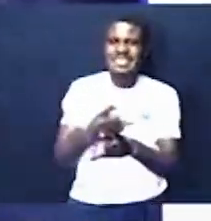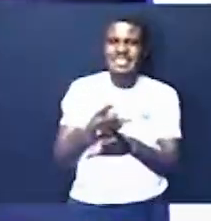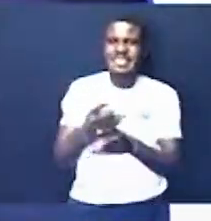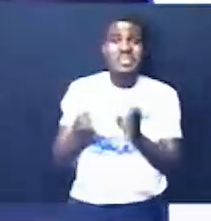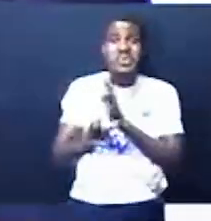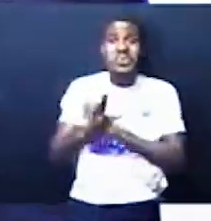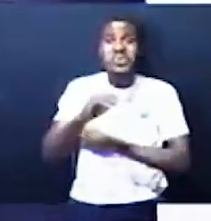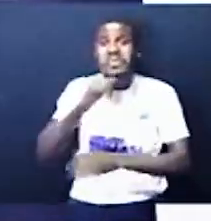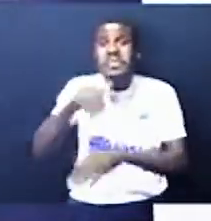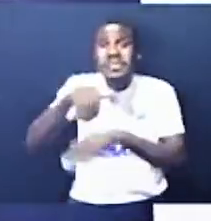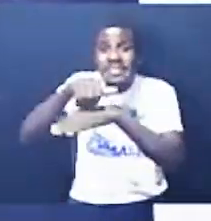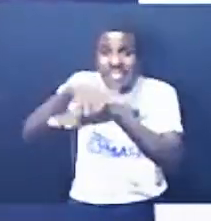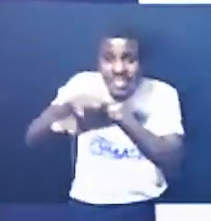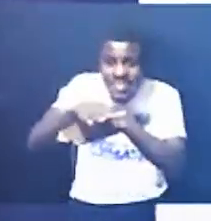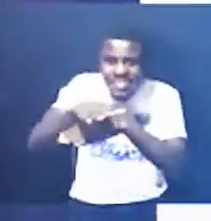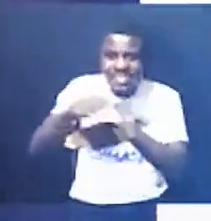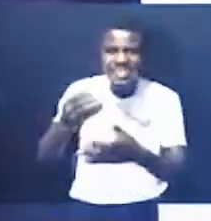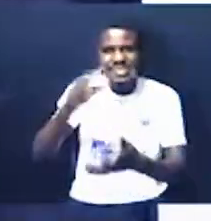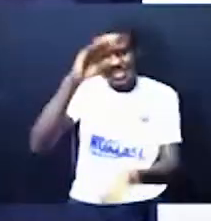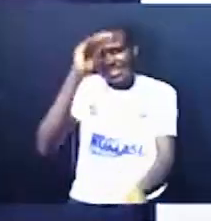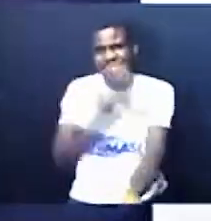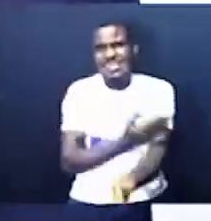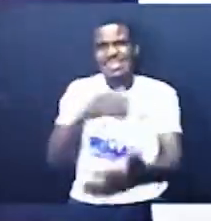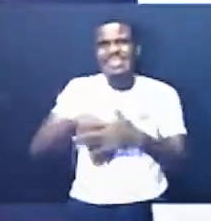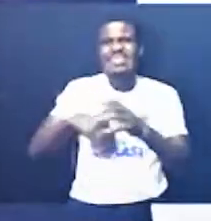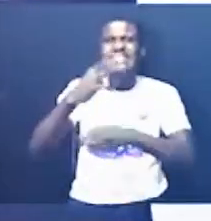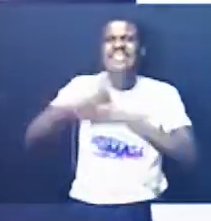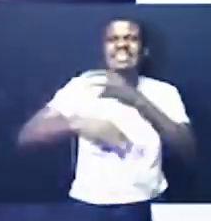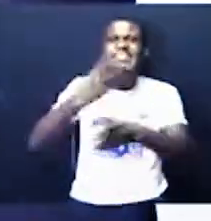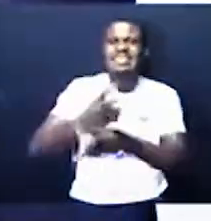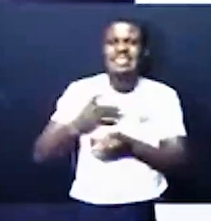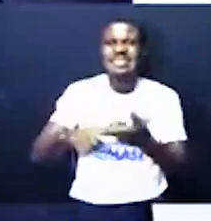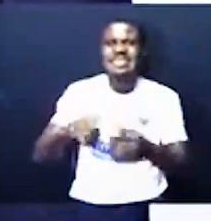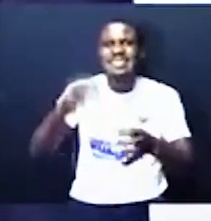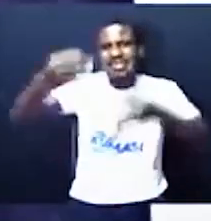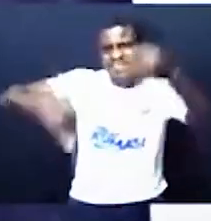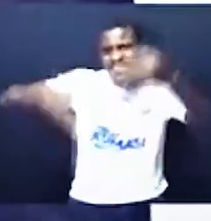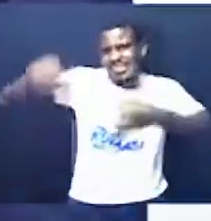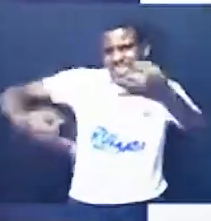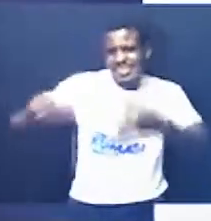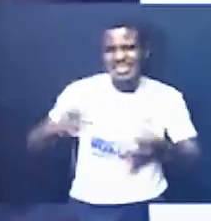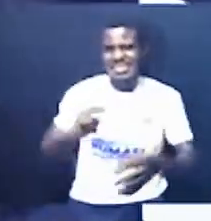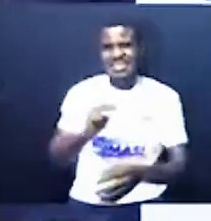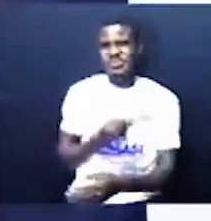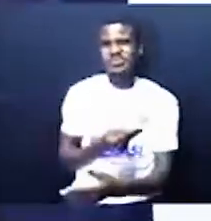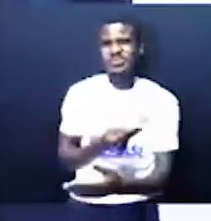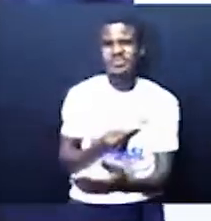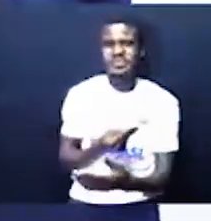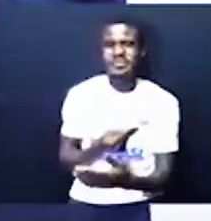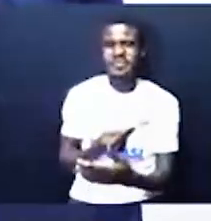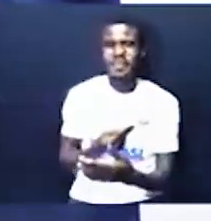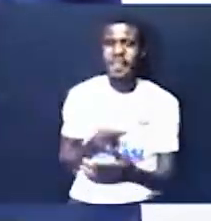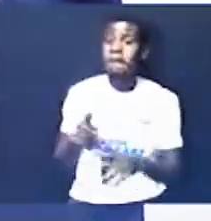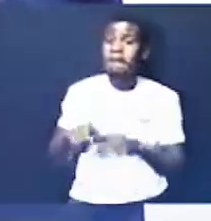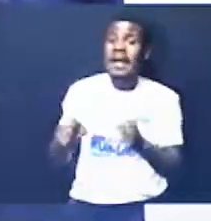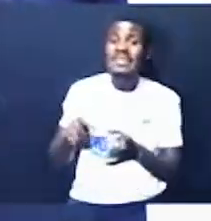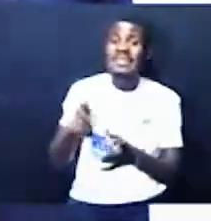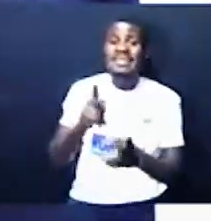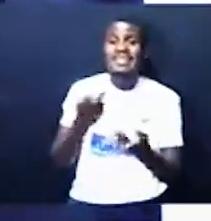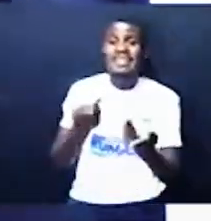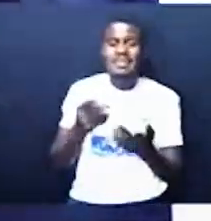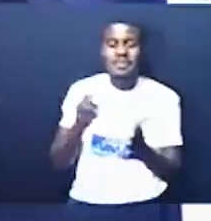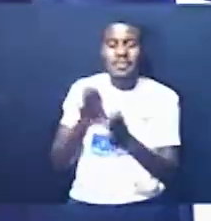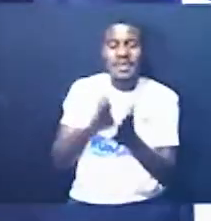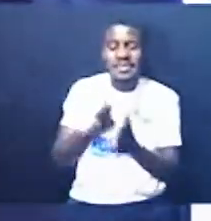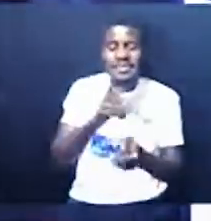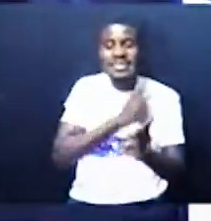God did not send his son into the world to condemn us. But King James says that the